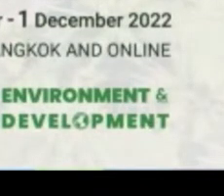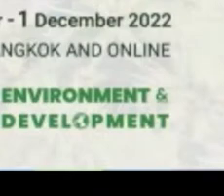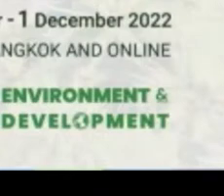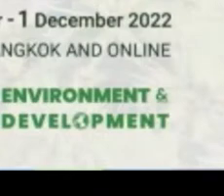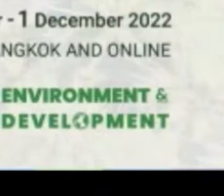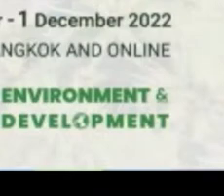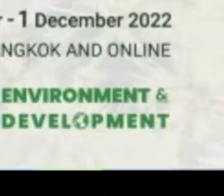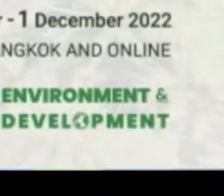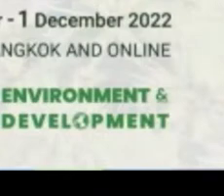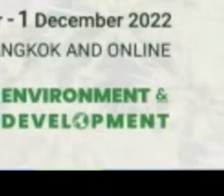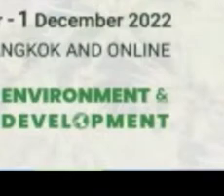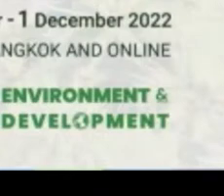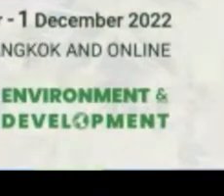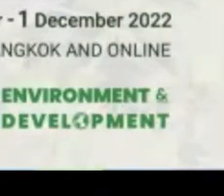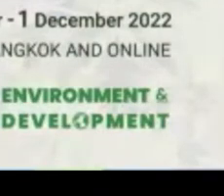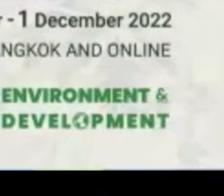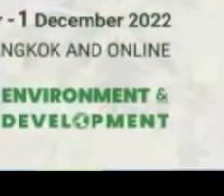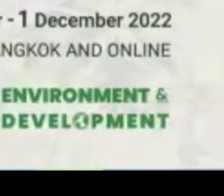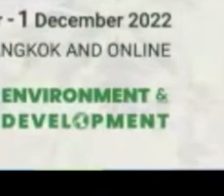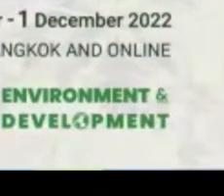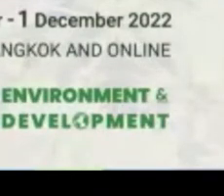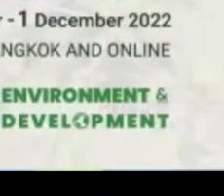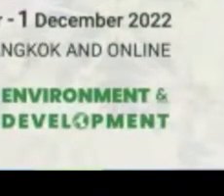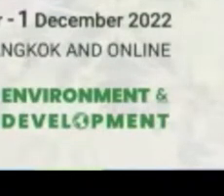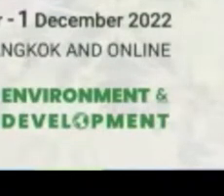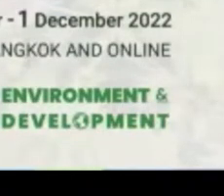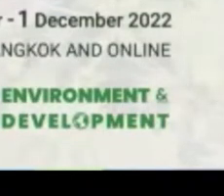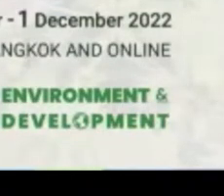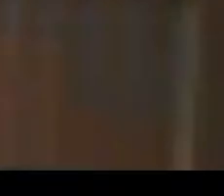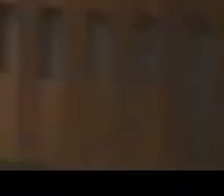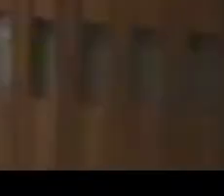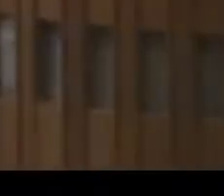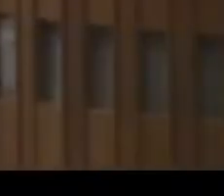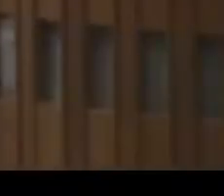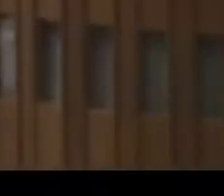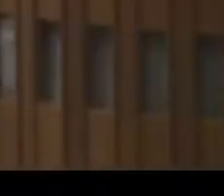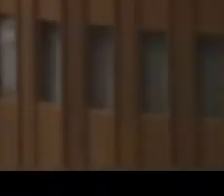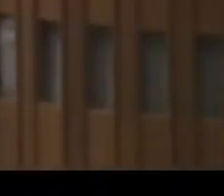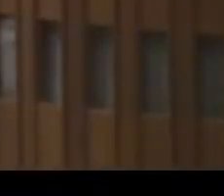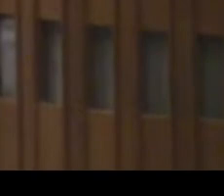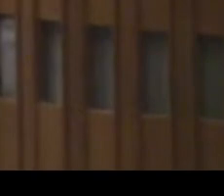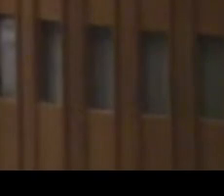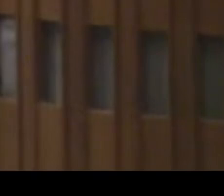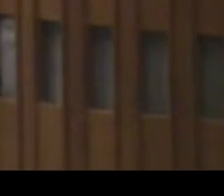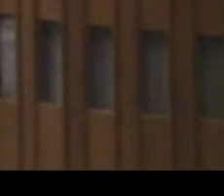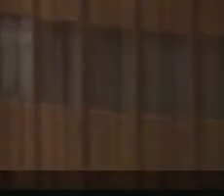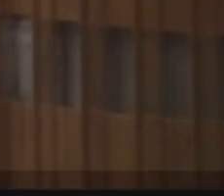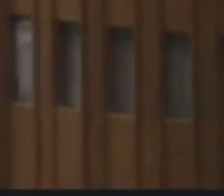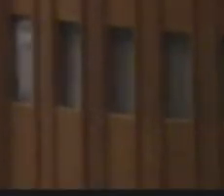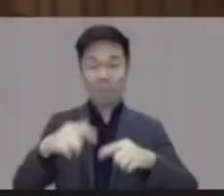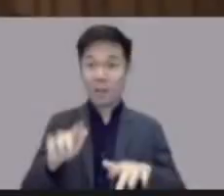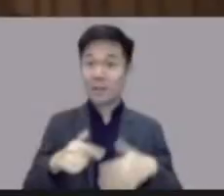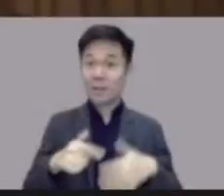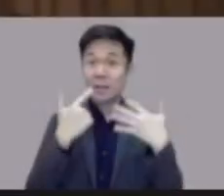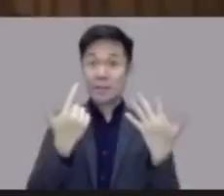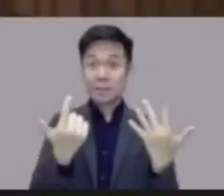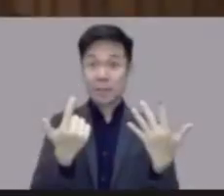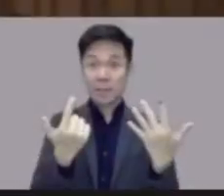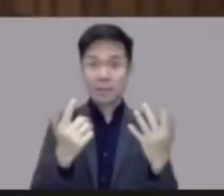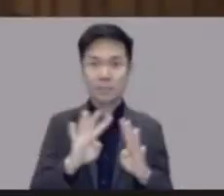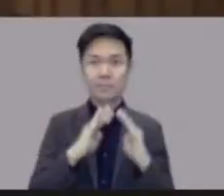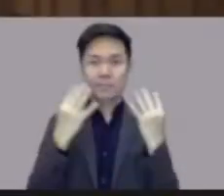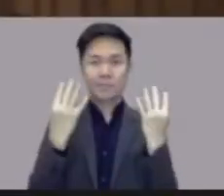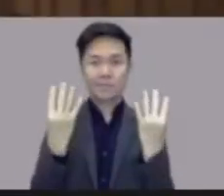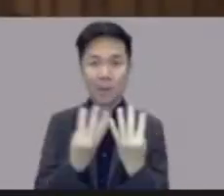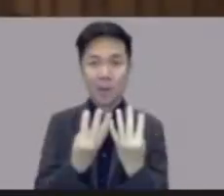excellencies distinguished delegates good morning and welcome to the seventh session of the comedy on